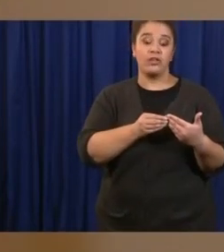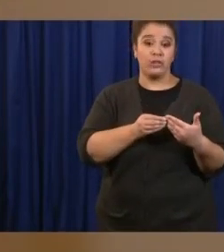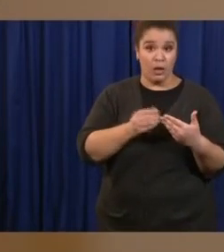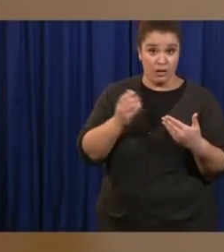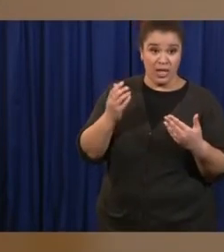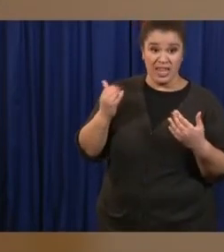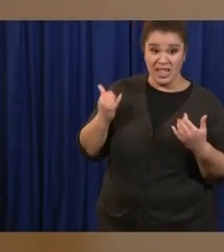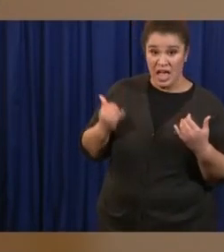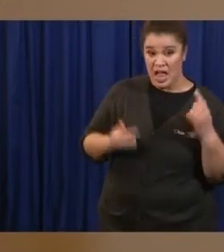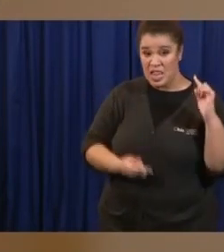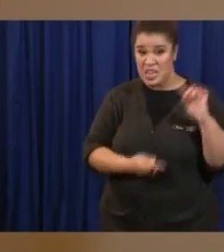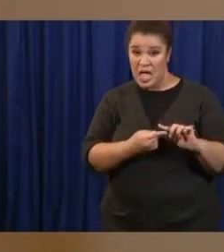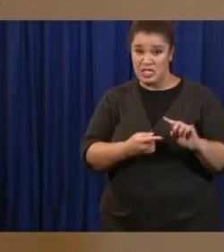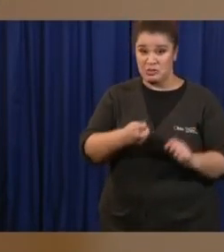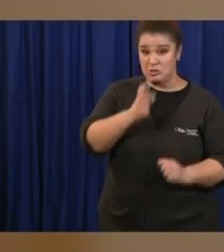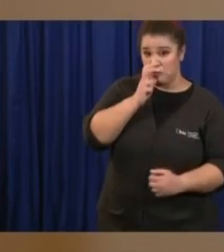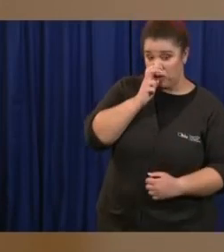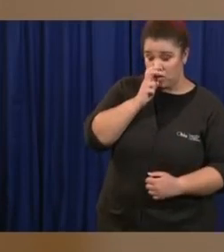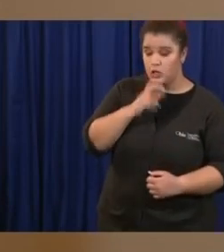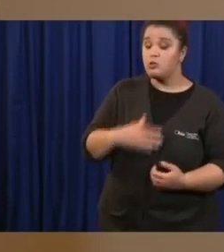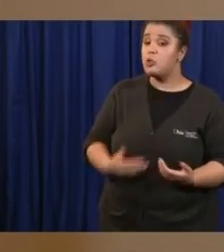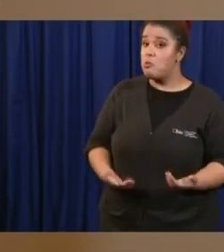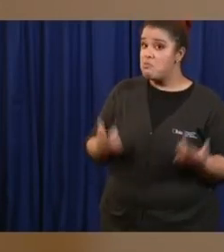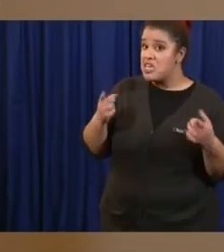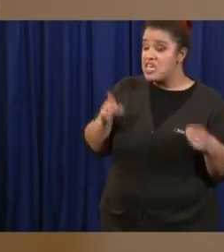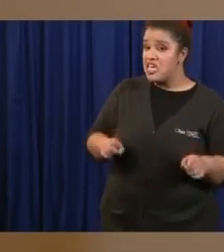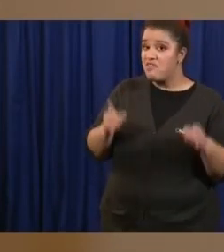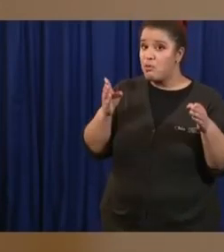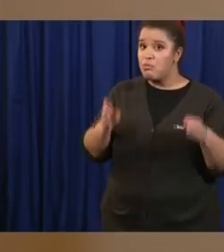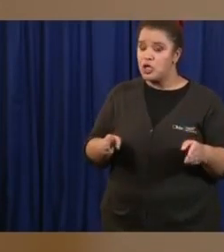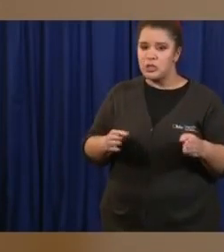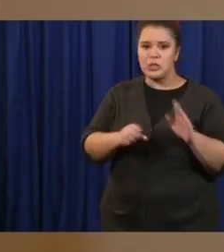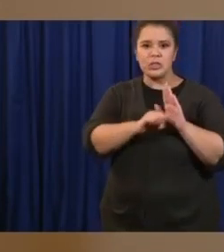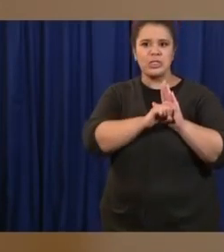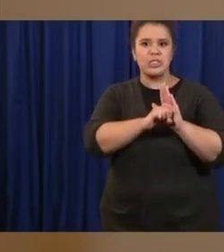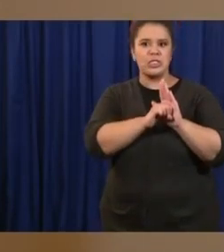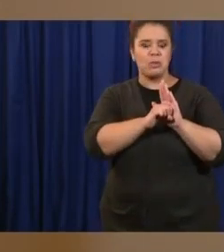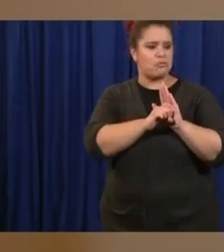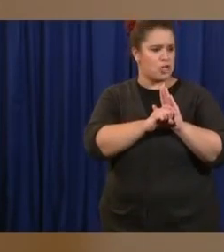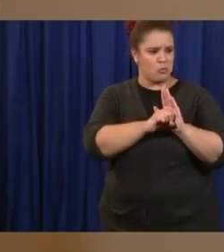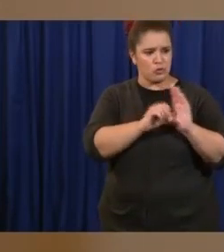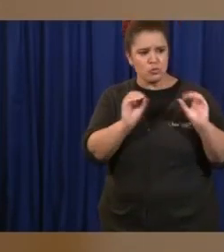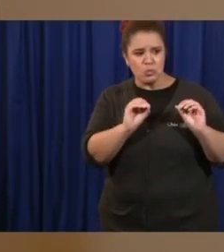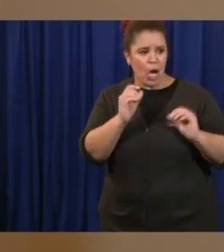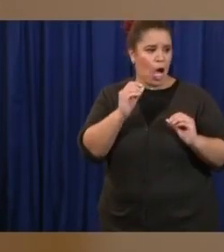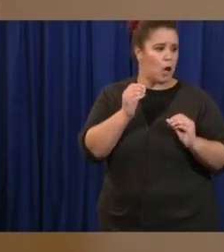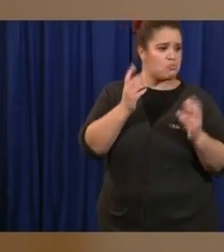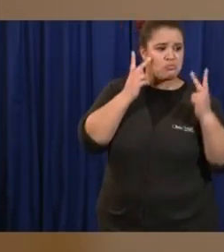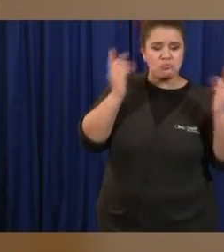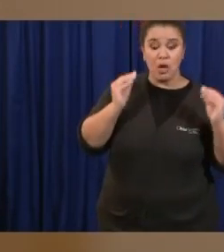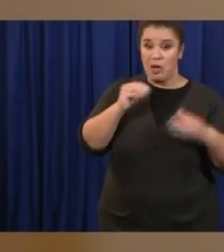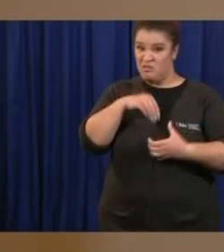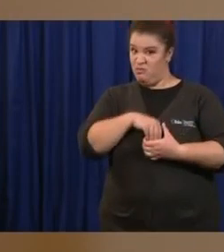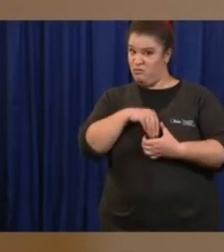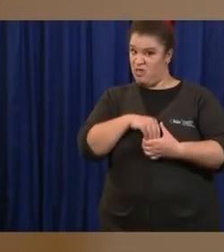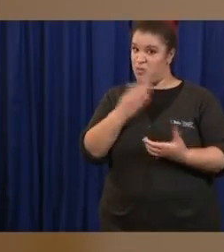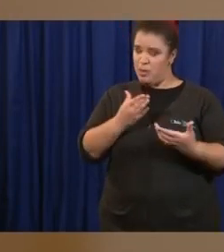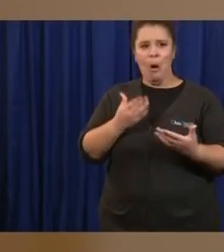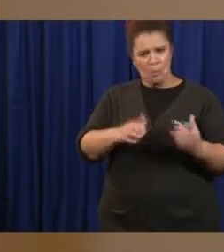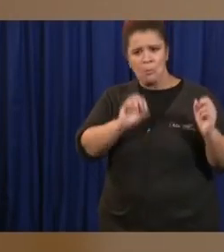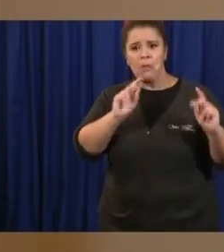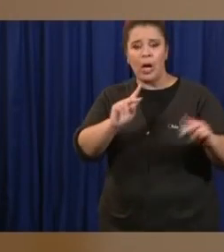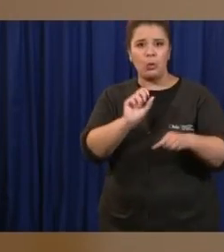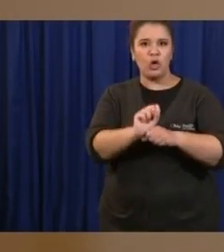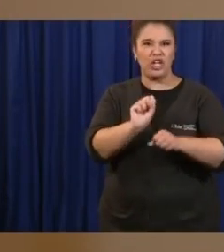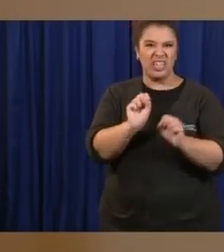allowed back on the job if they're asymptomatic. I'm wondering if you're okay with that. So there are two sets of guidance.